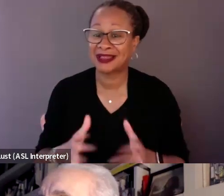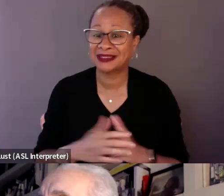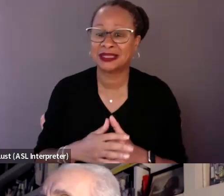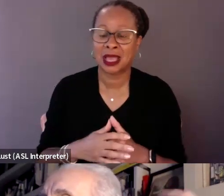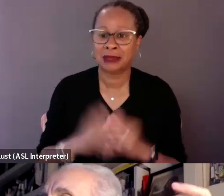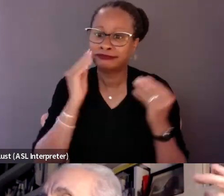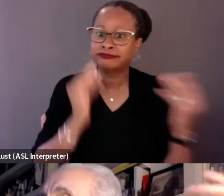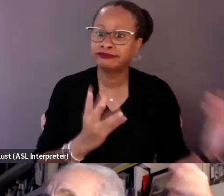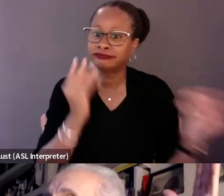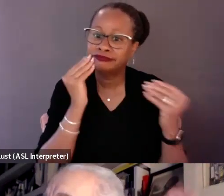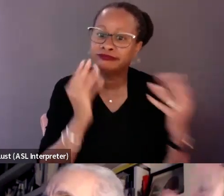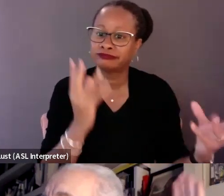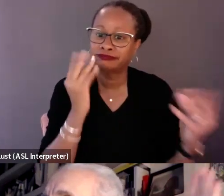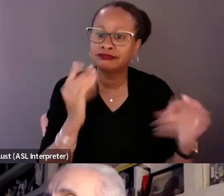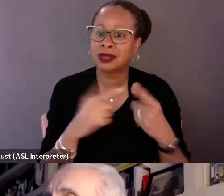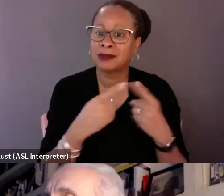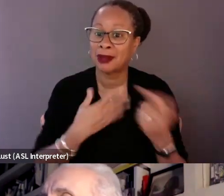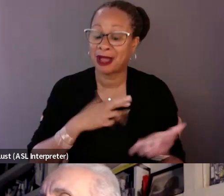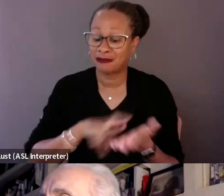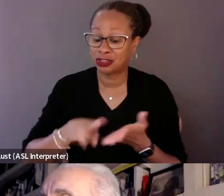informed of my research for that